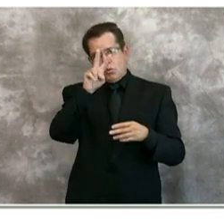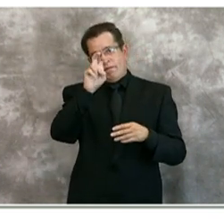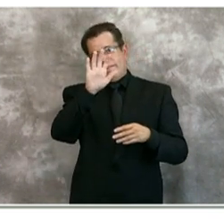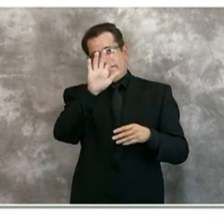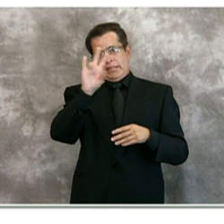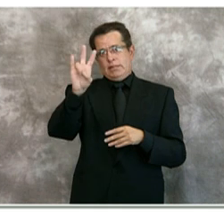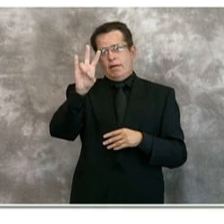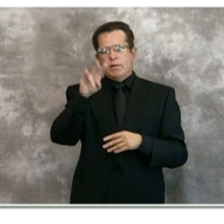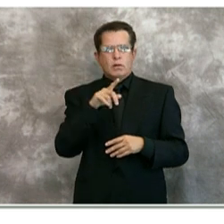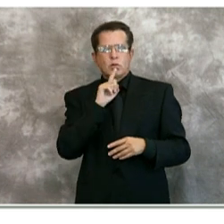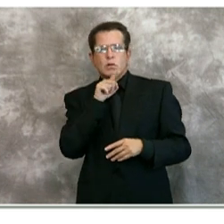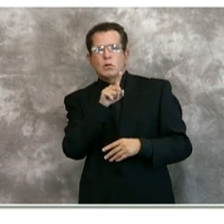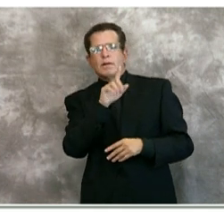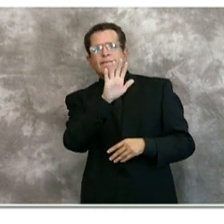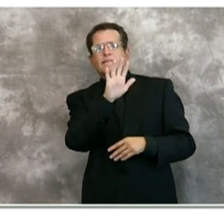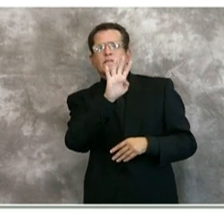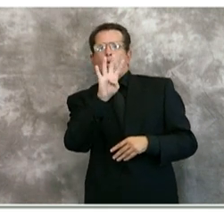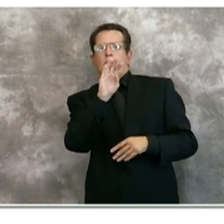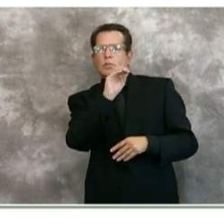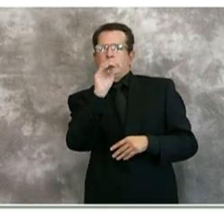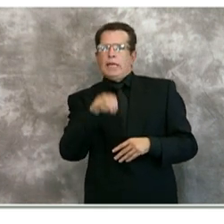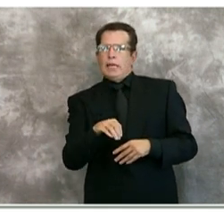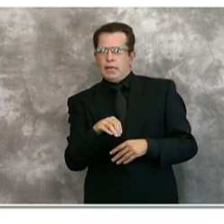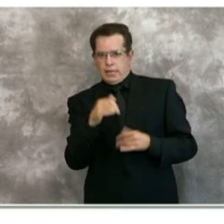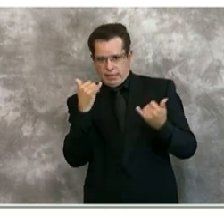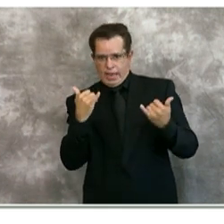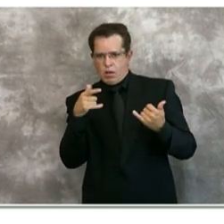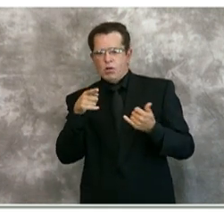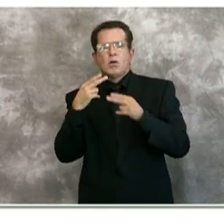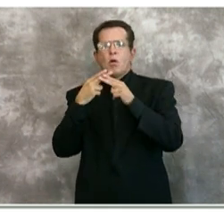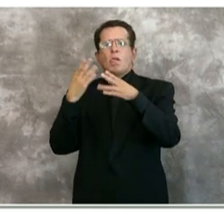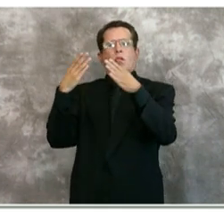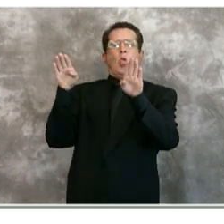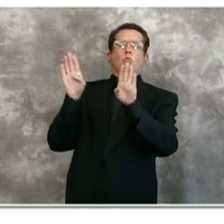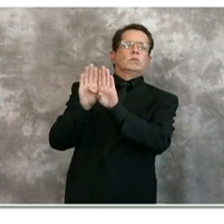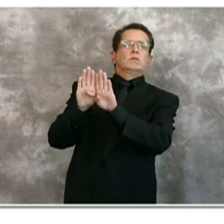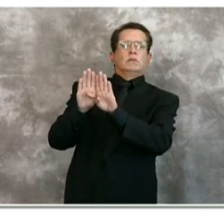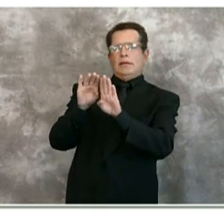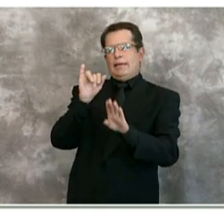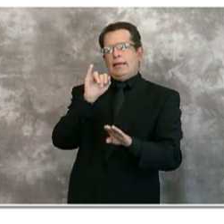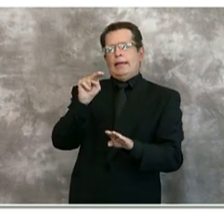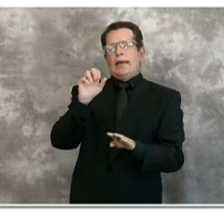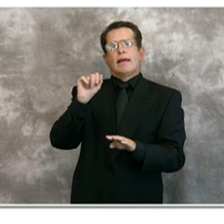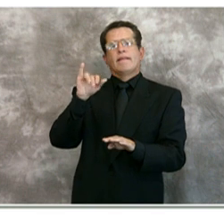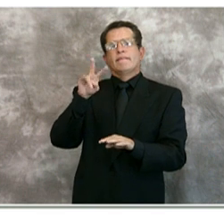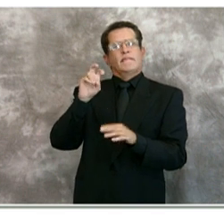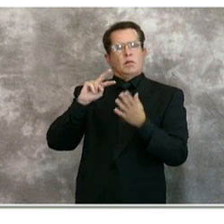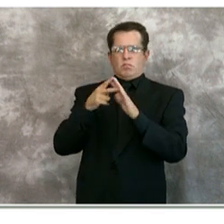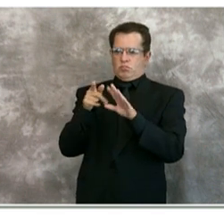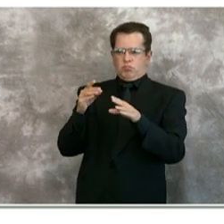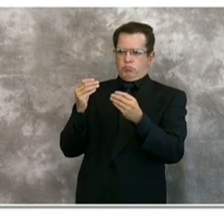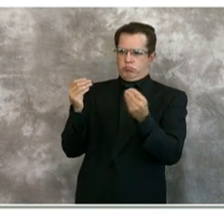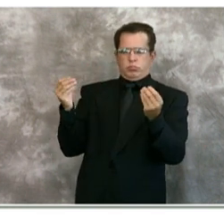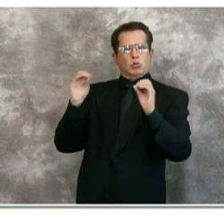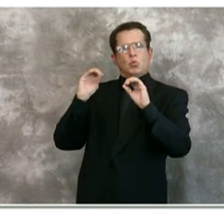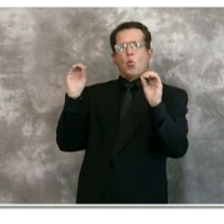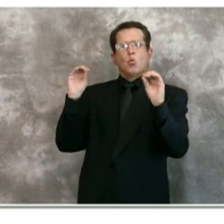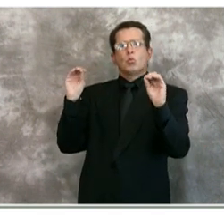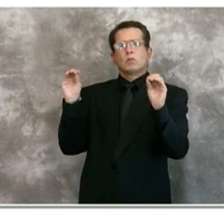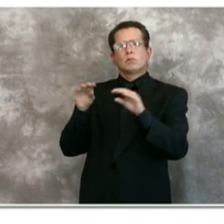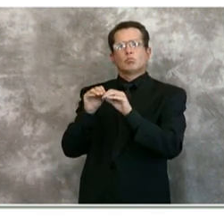outbreaks, 138 or 54% are now closed and inactive outbreaks, meaning that there have been